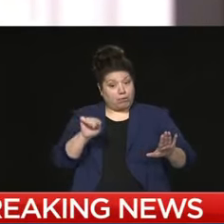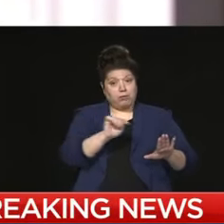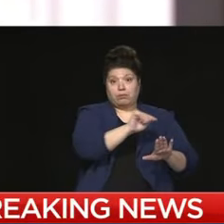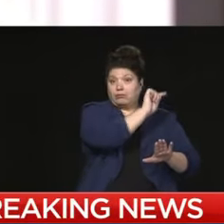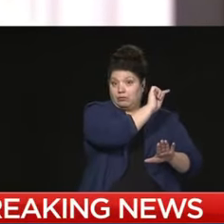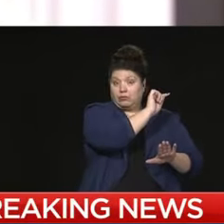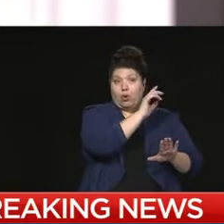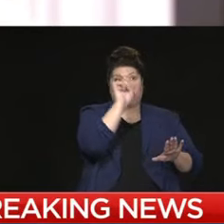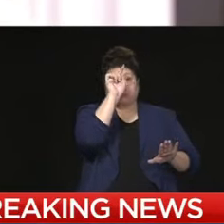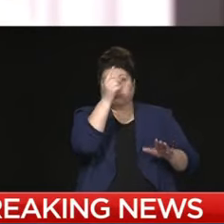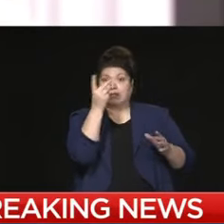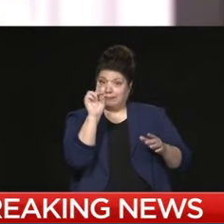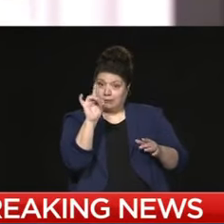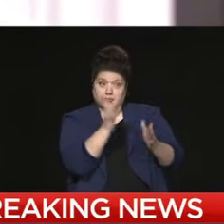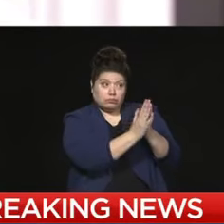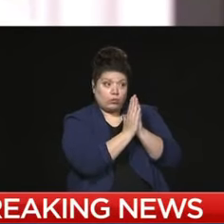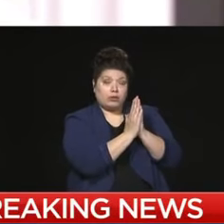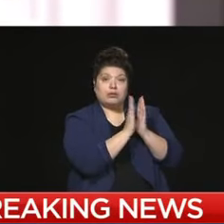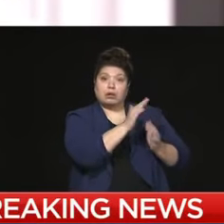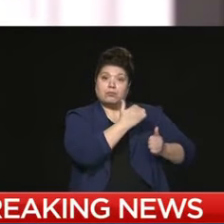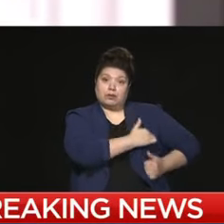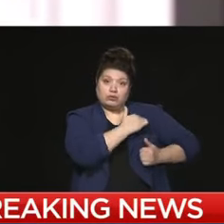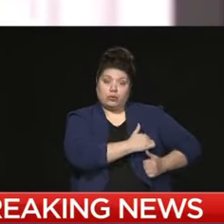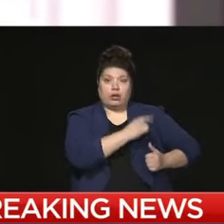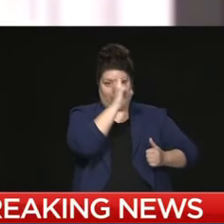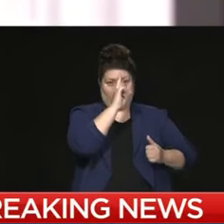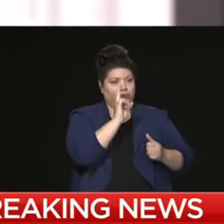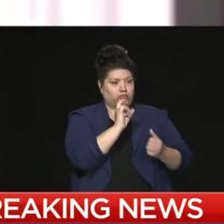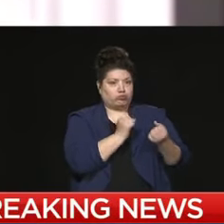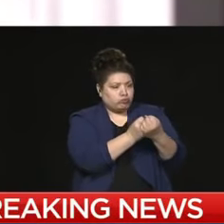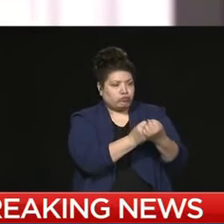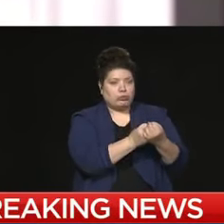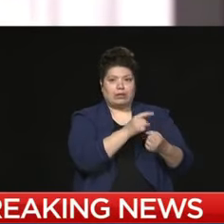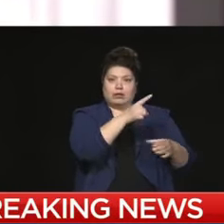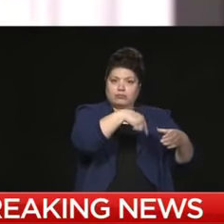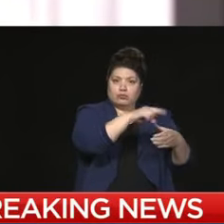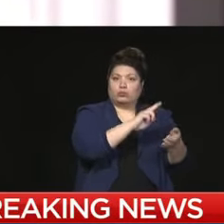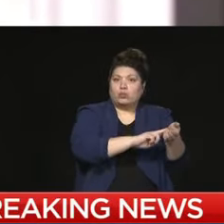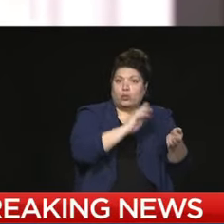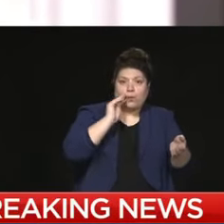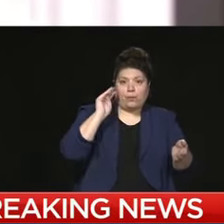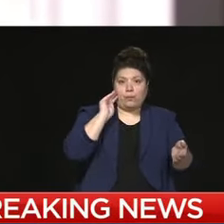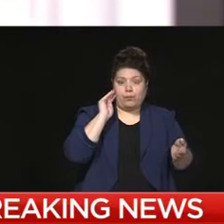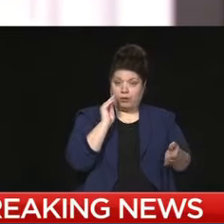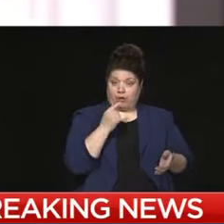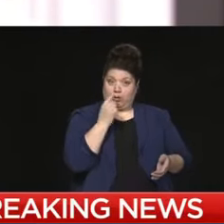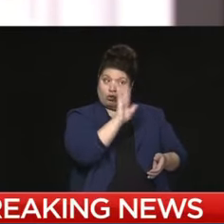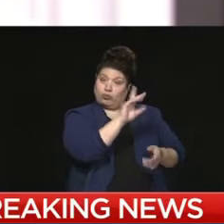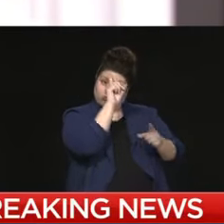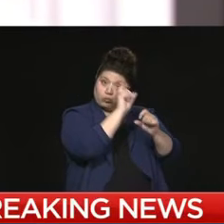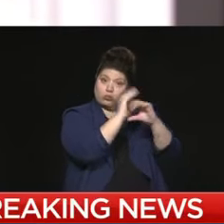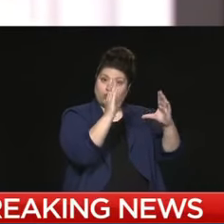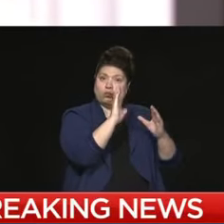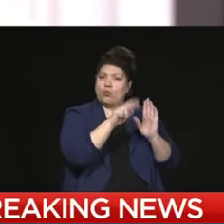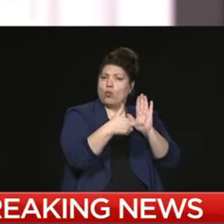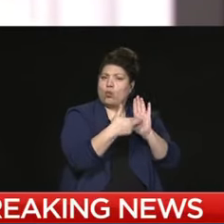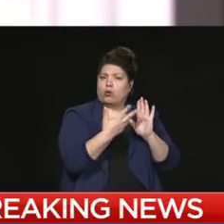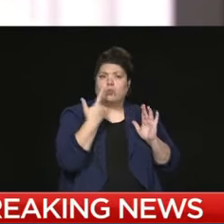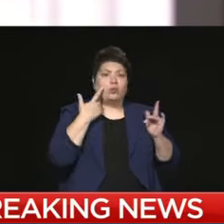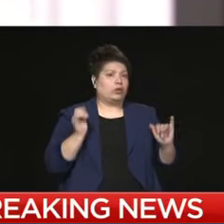specifically relating to the military for help for long-term care facilities? And what sort of role do you see the military playing when it comes